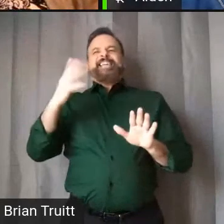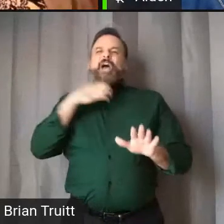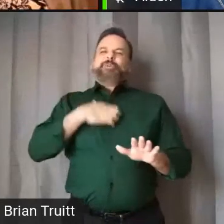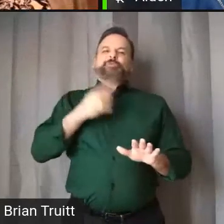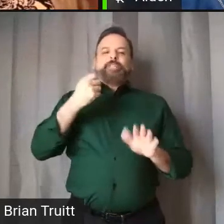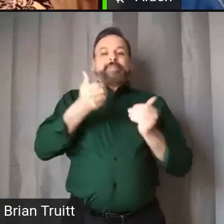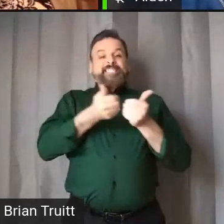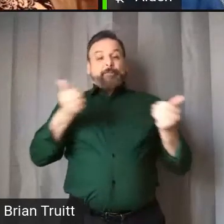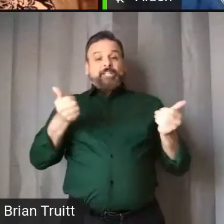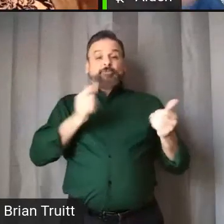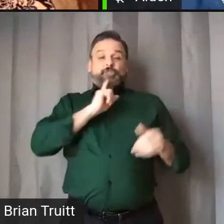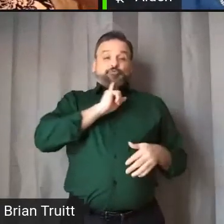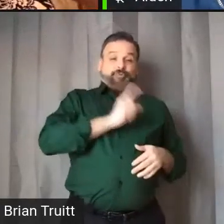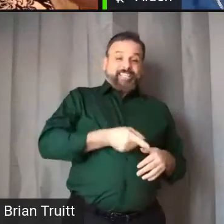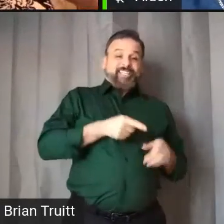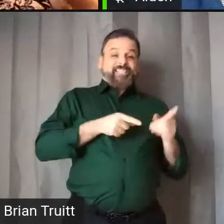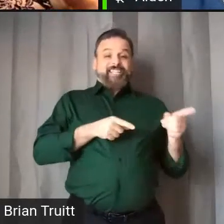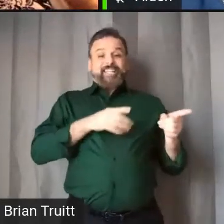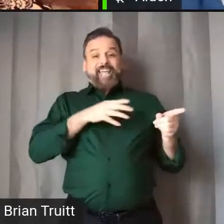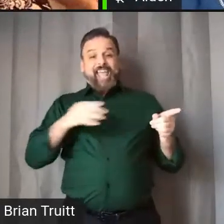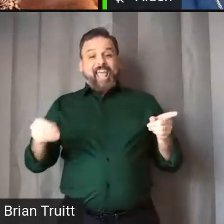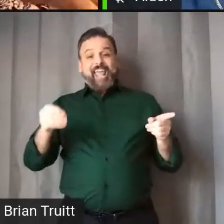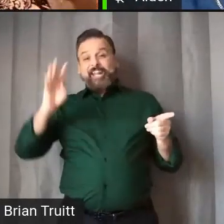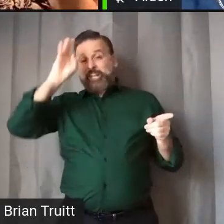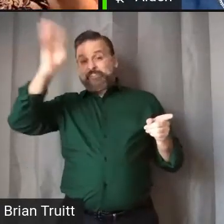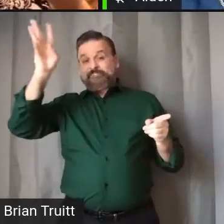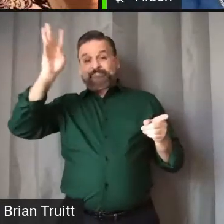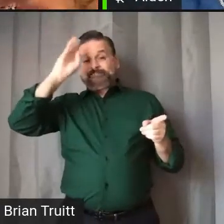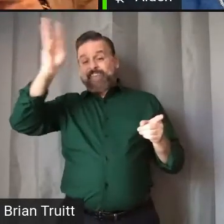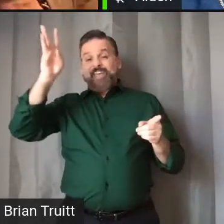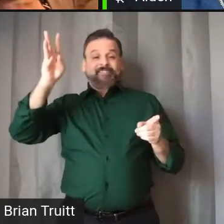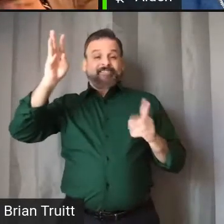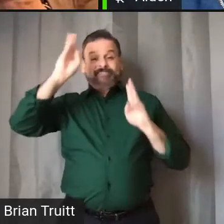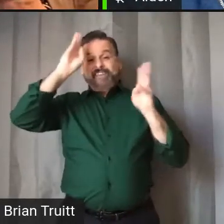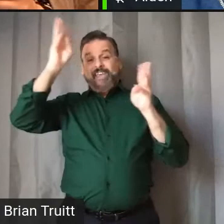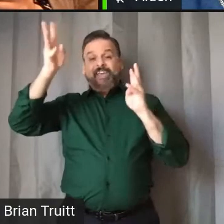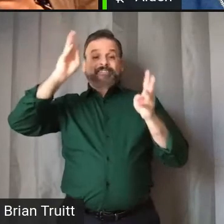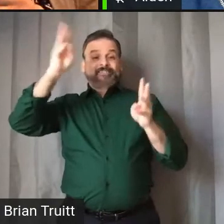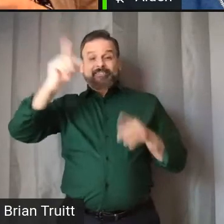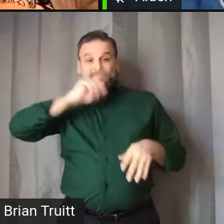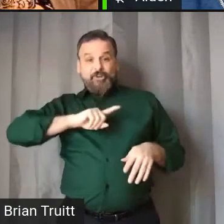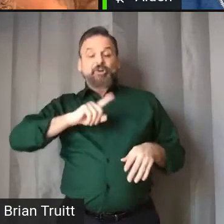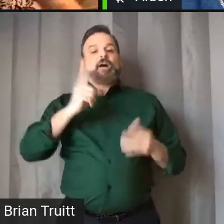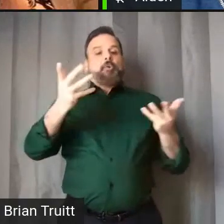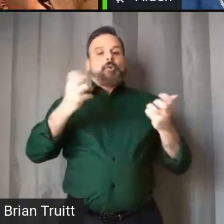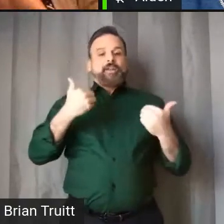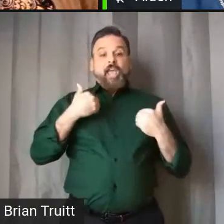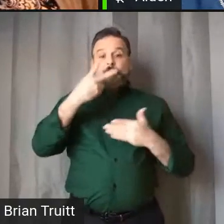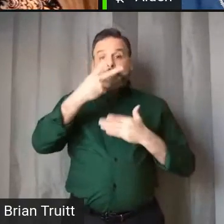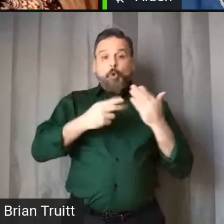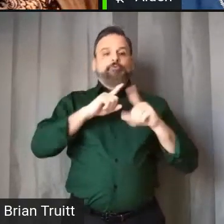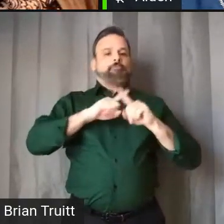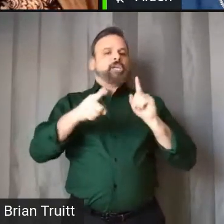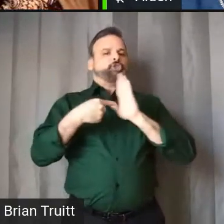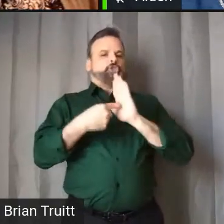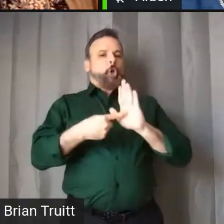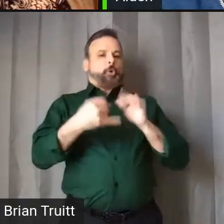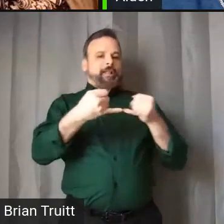between what's real and what's, you know, the fantastical. So I wanted to be able to kind of have both, but show kind of where the lines are.